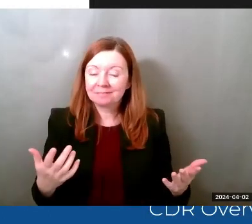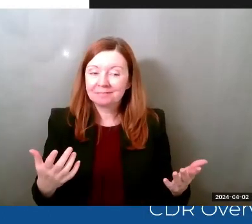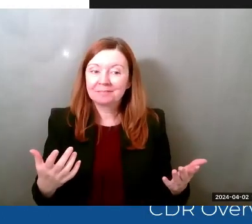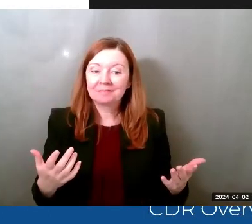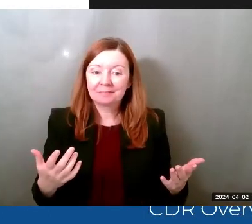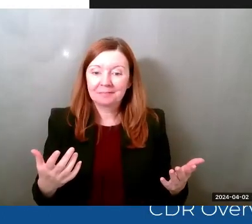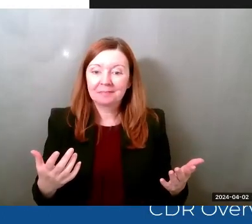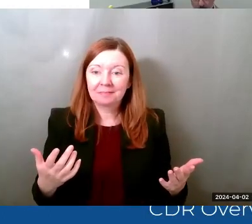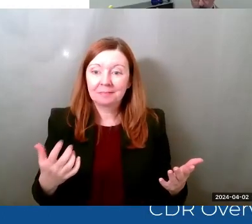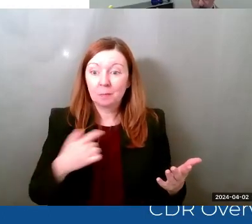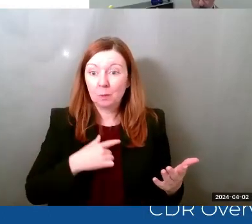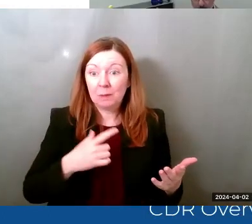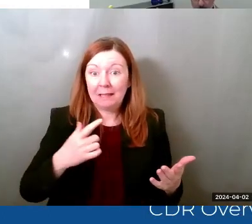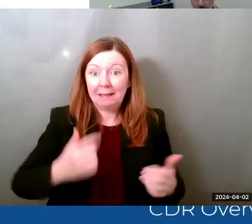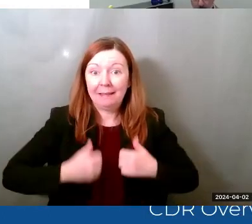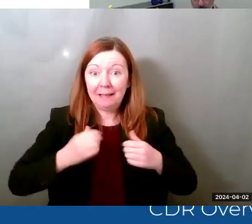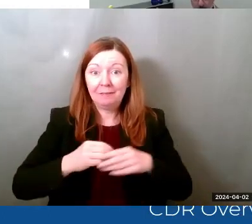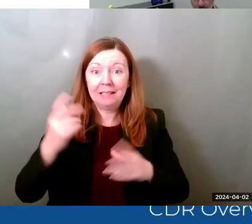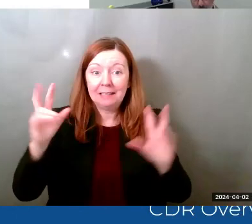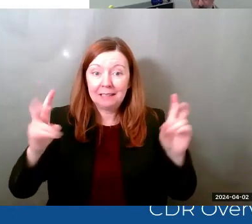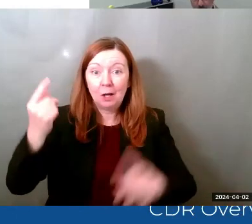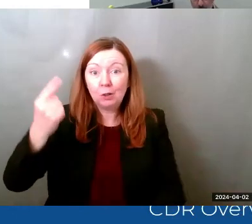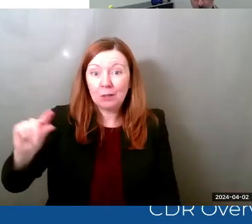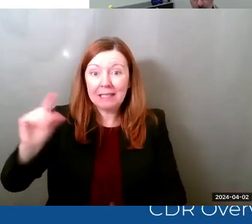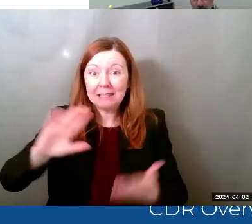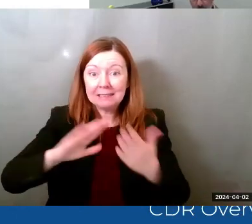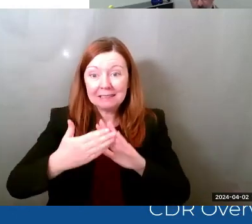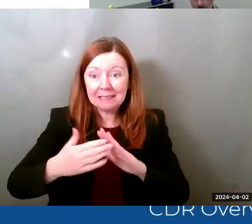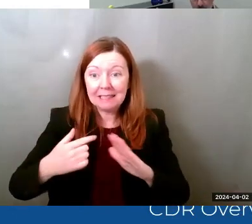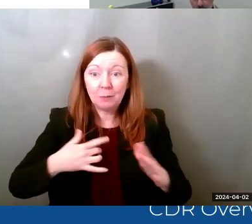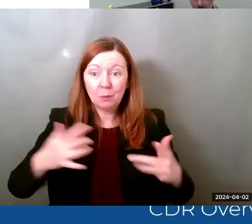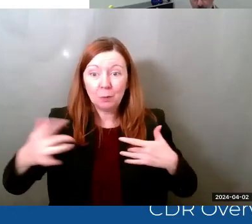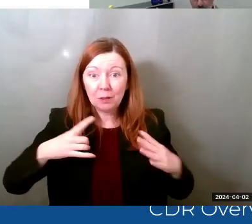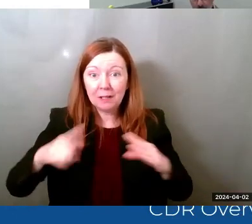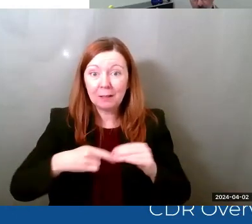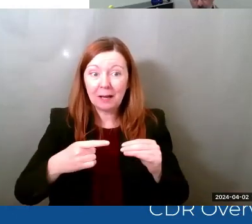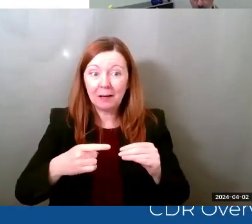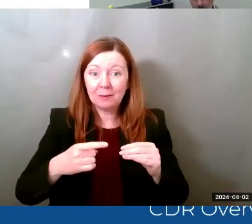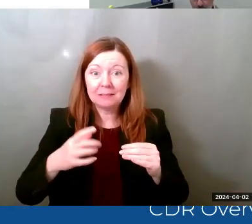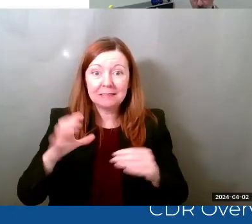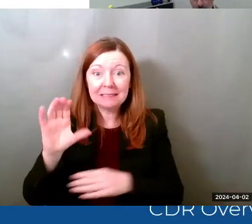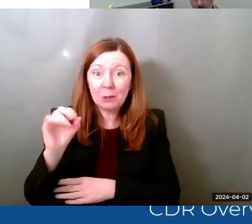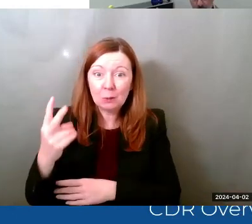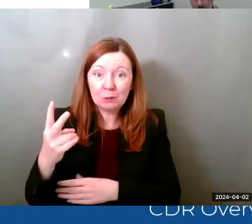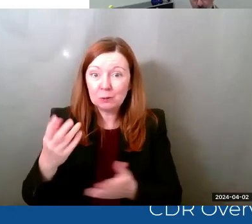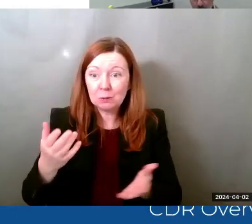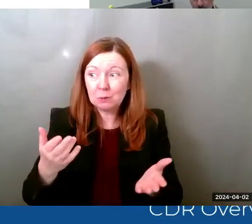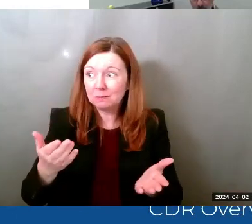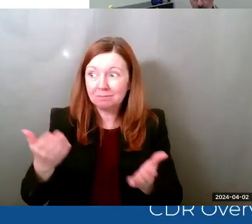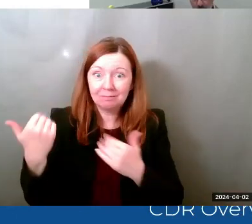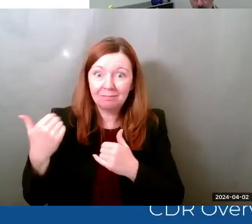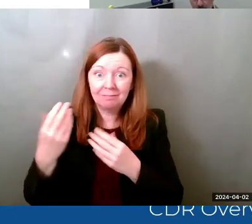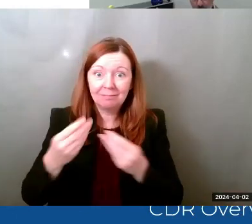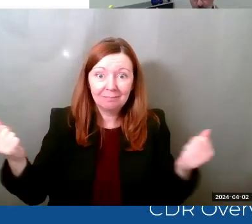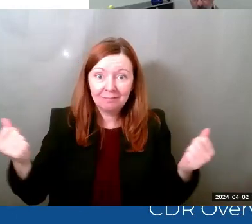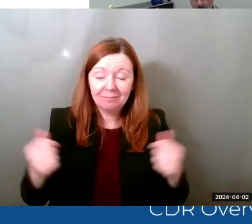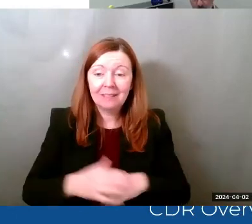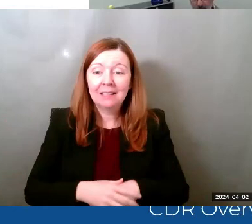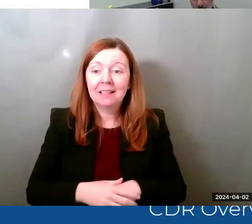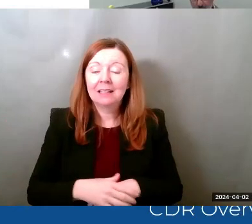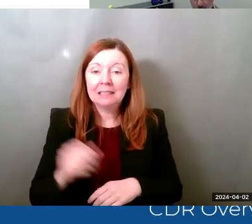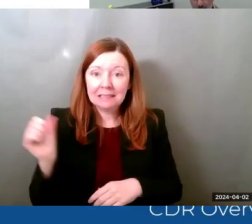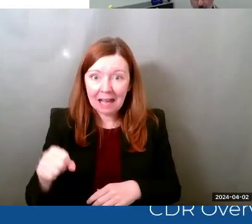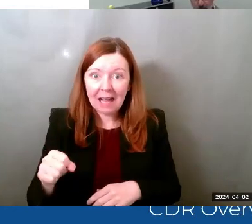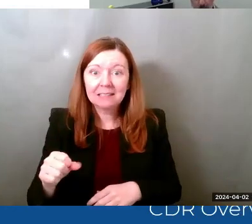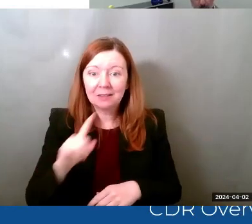supposedly live in a green city, and we are worried about taking CO2 out of the sky. And